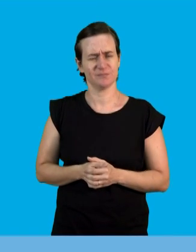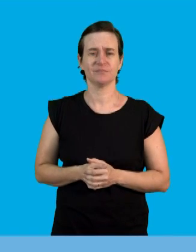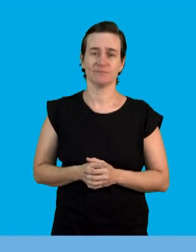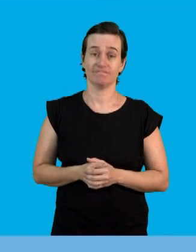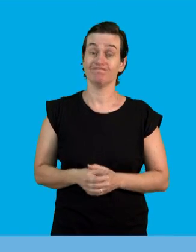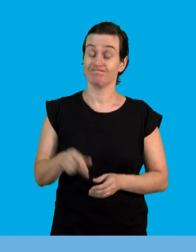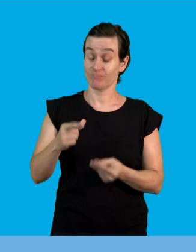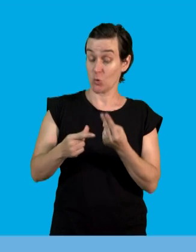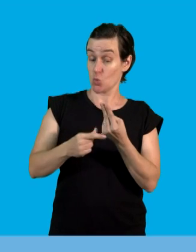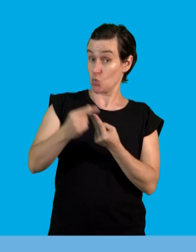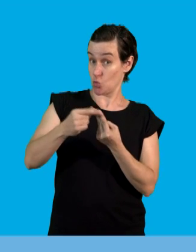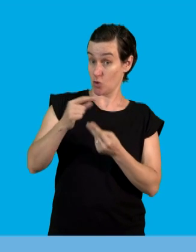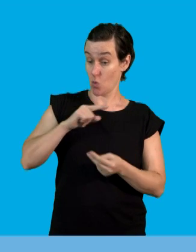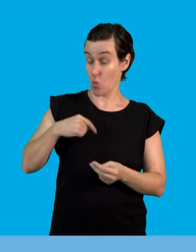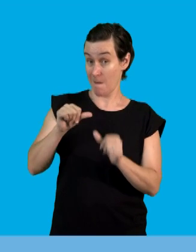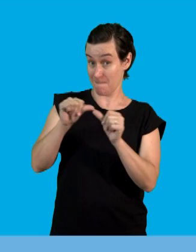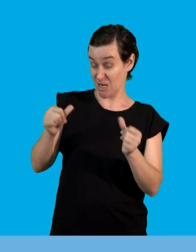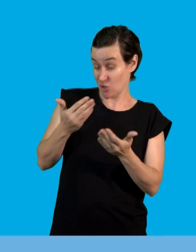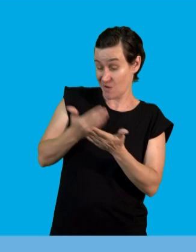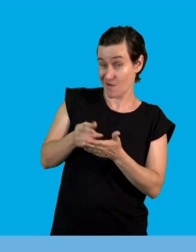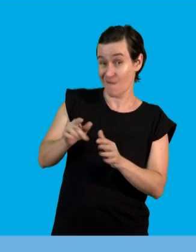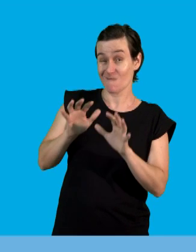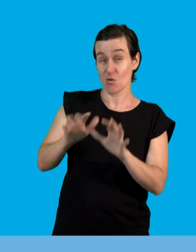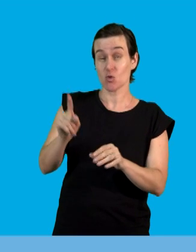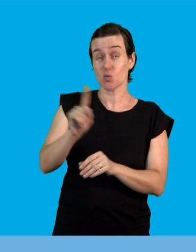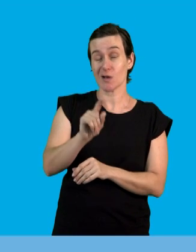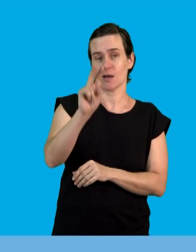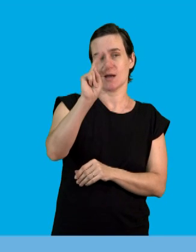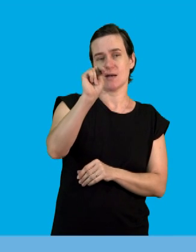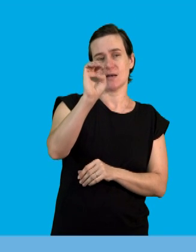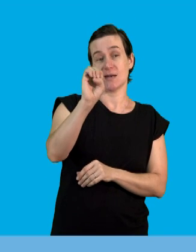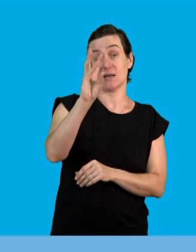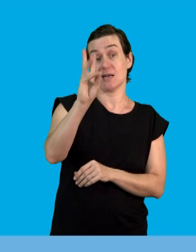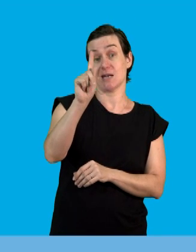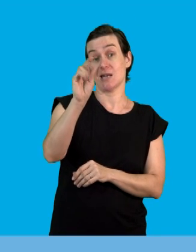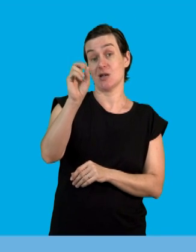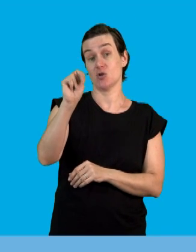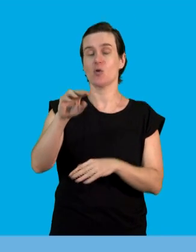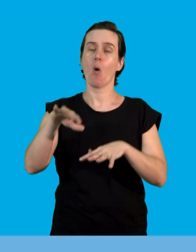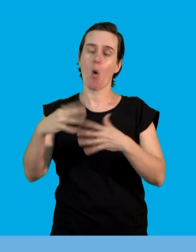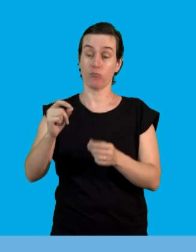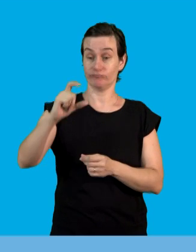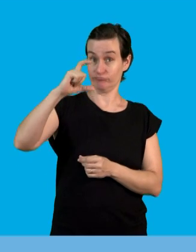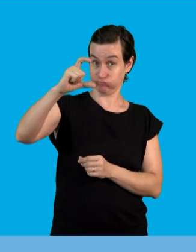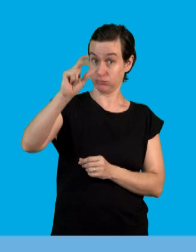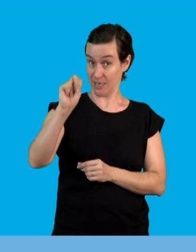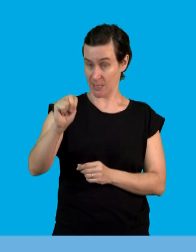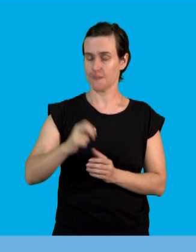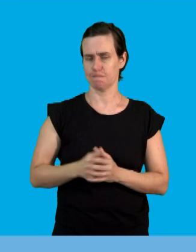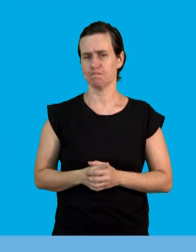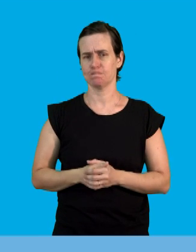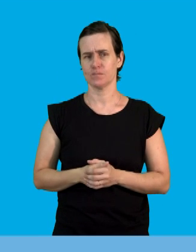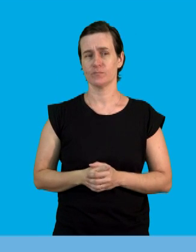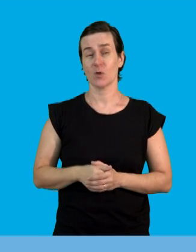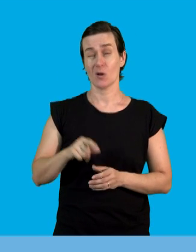that the unit in which a force is measured, it is Newton, or we're using the capital letter N. So for instance, if we're saying